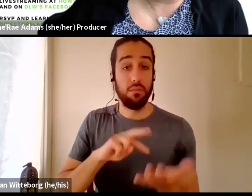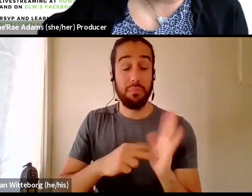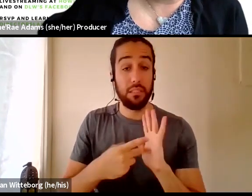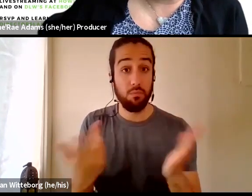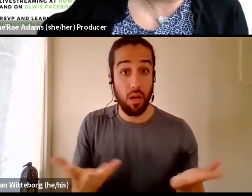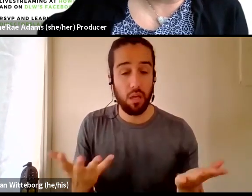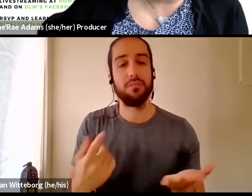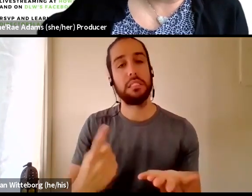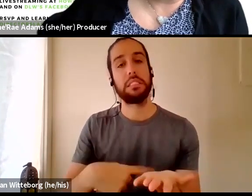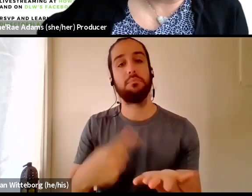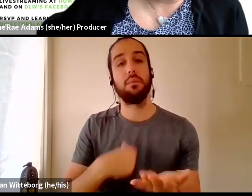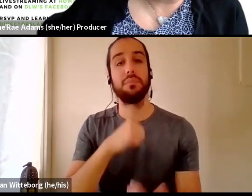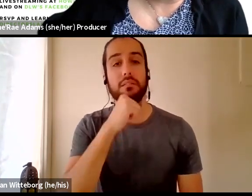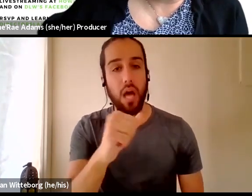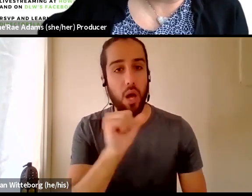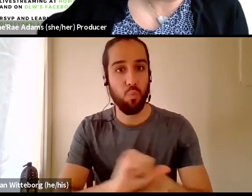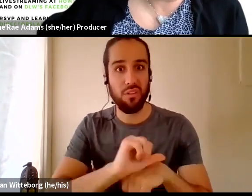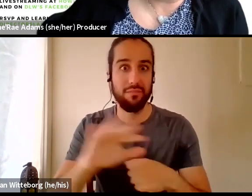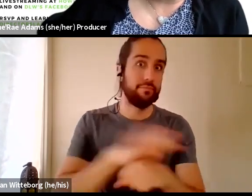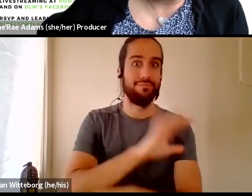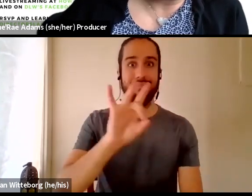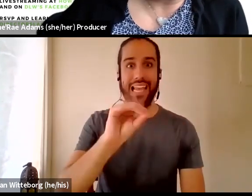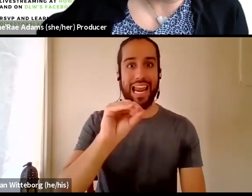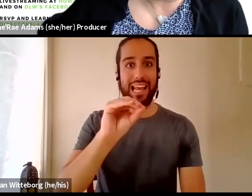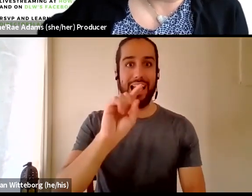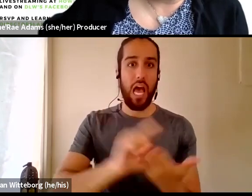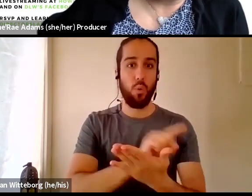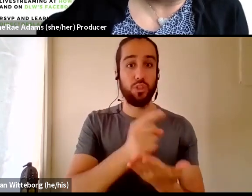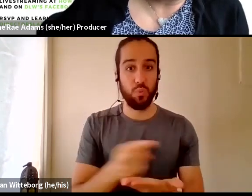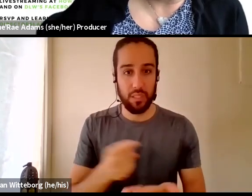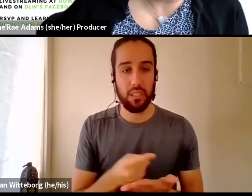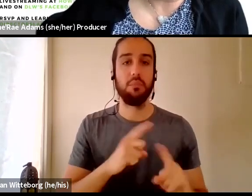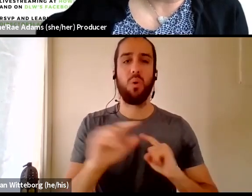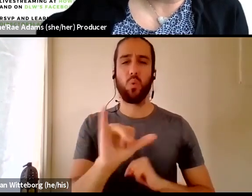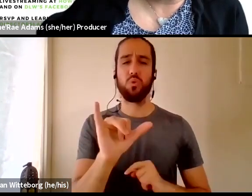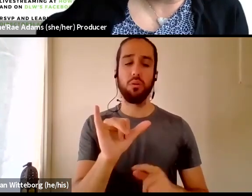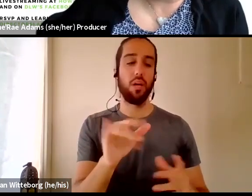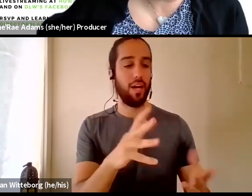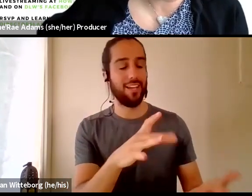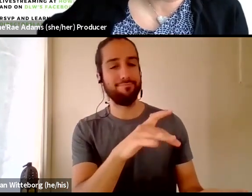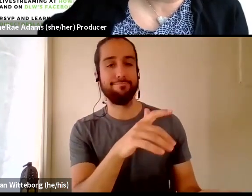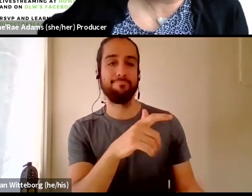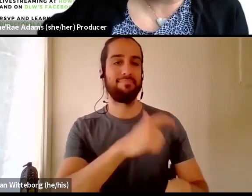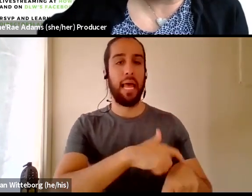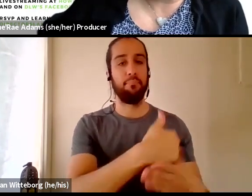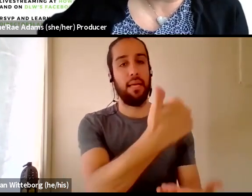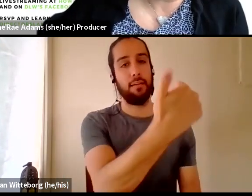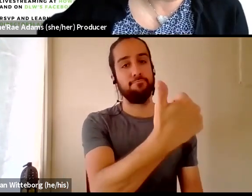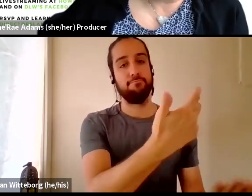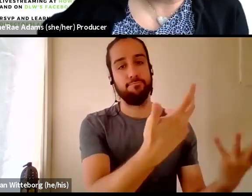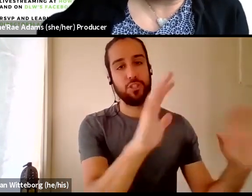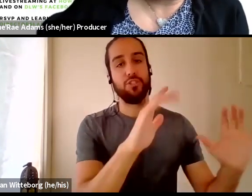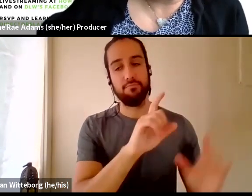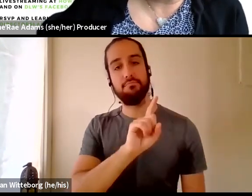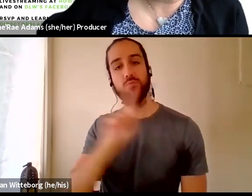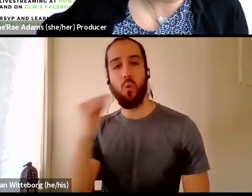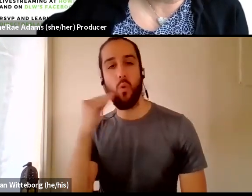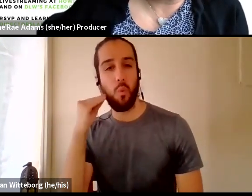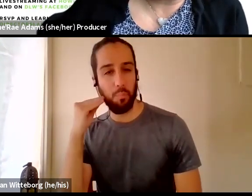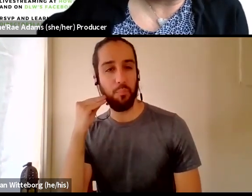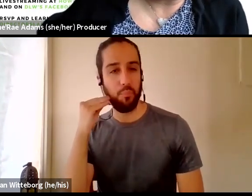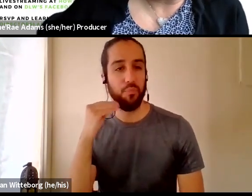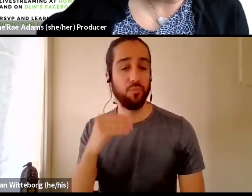but walking away from your desk and going home at a decent time and calling your friends on the West Coast that you